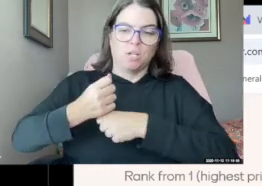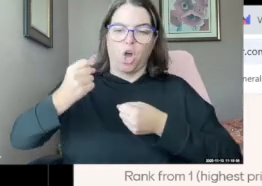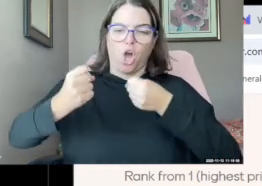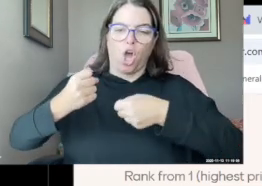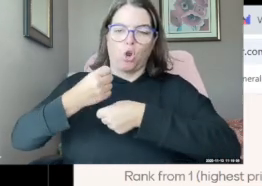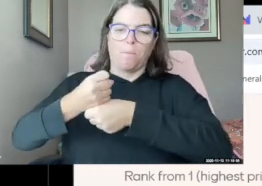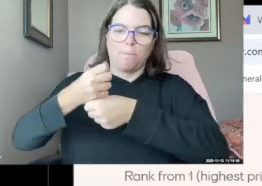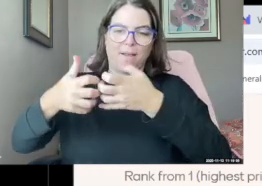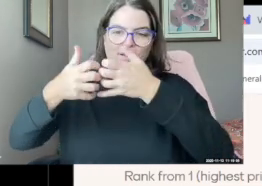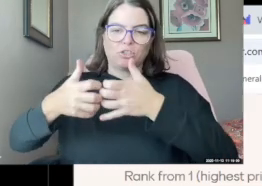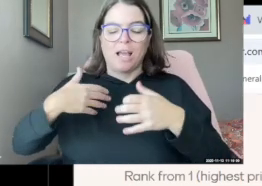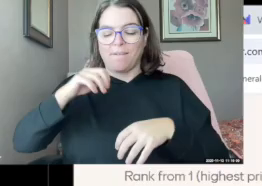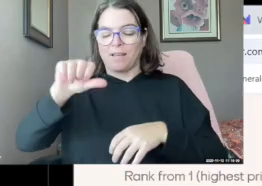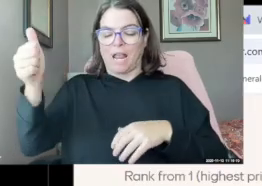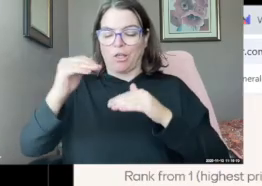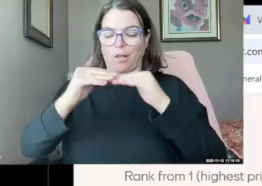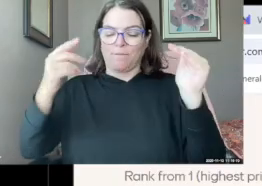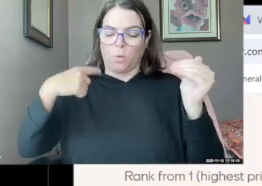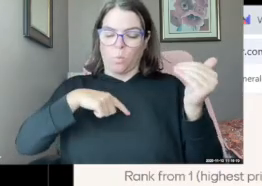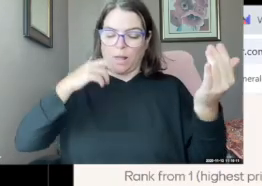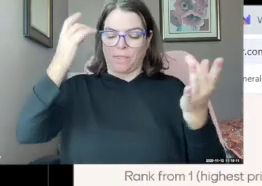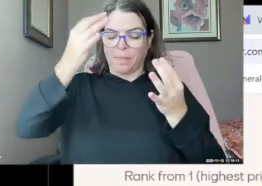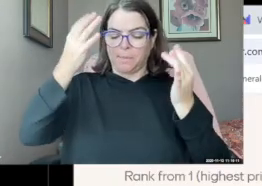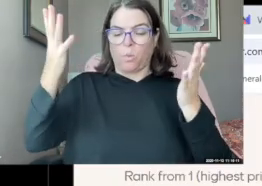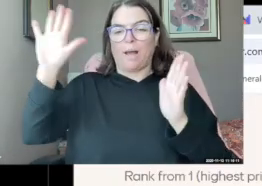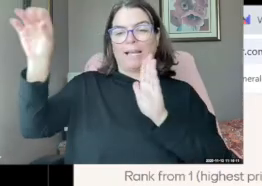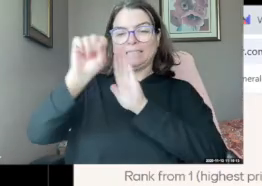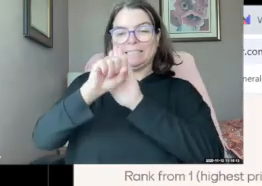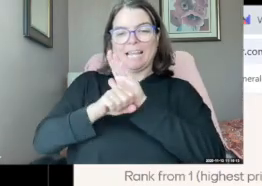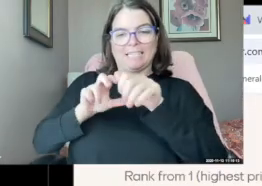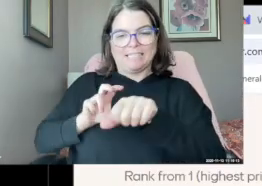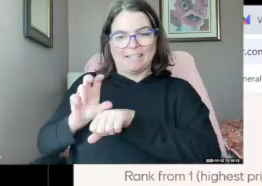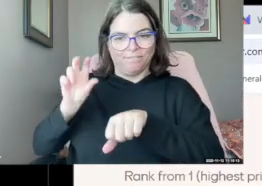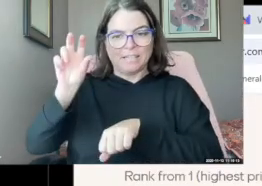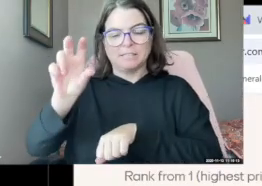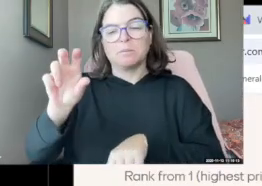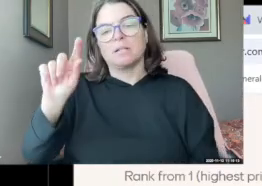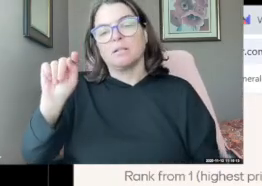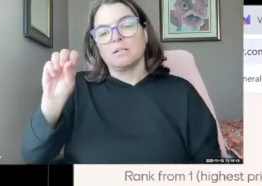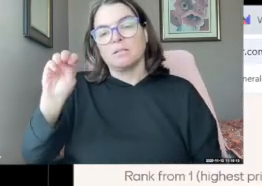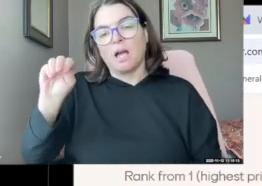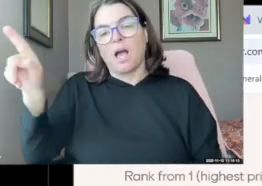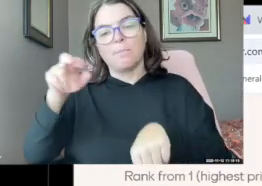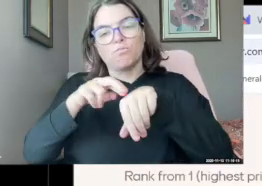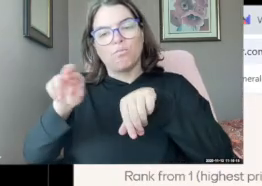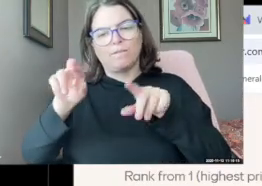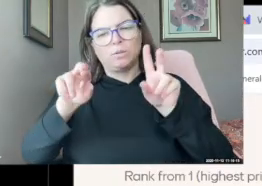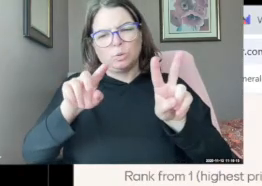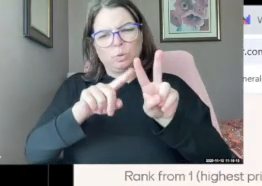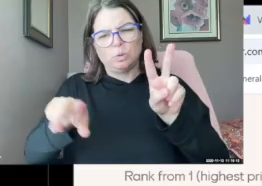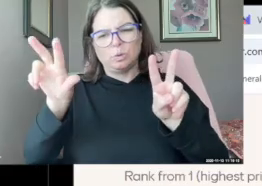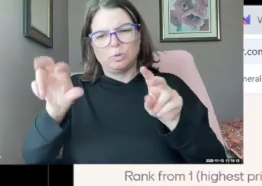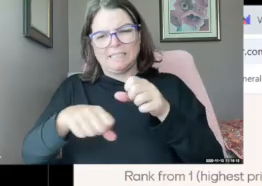say as a legacy auto manufacturer, there's another dimension by which we think about the